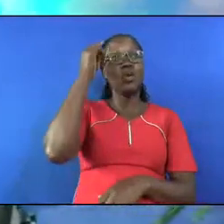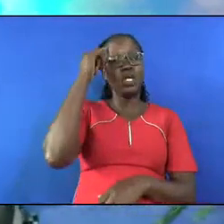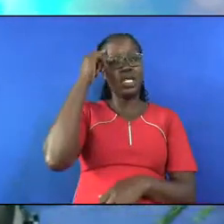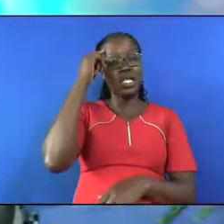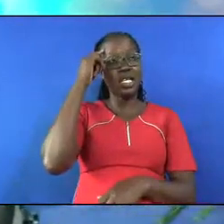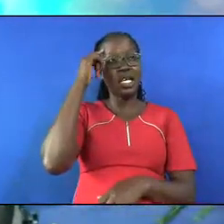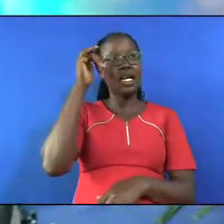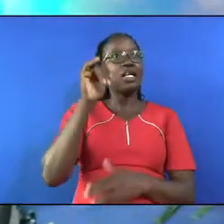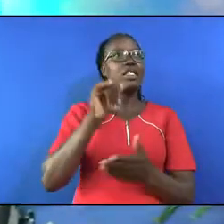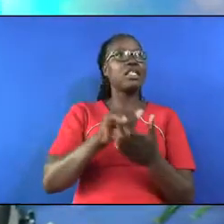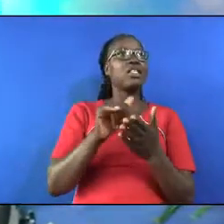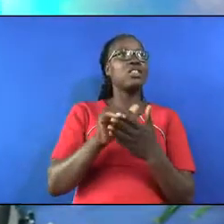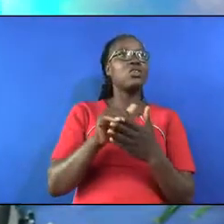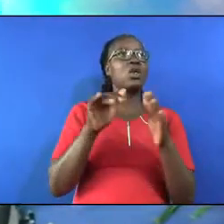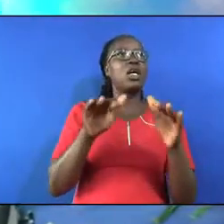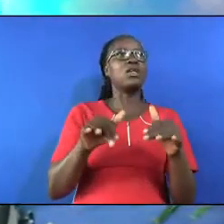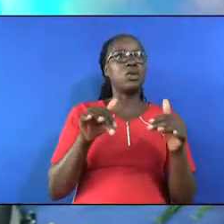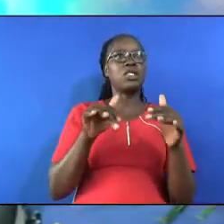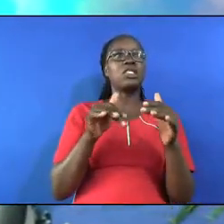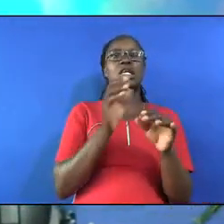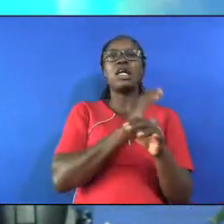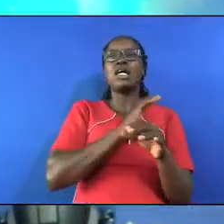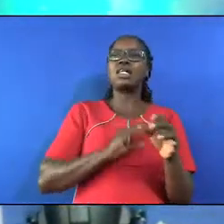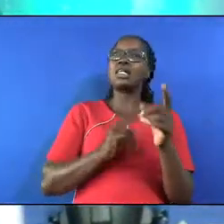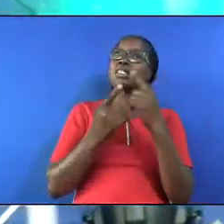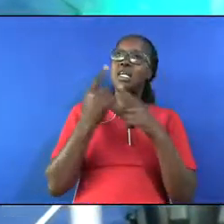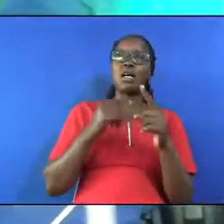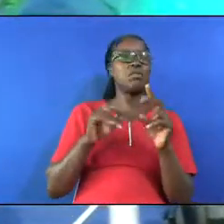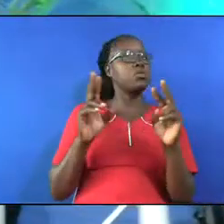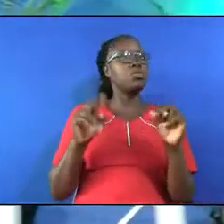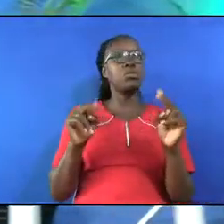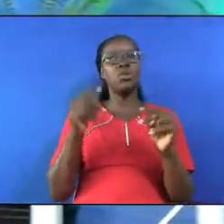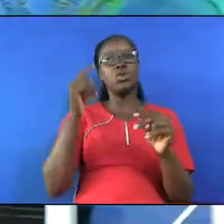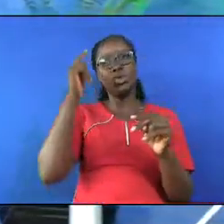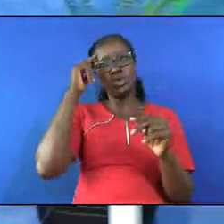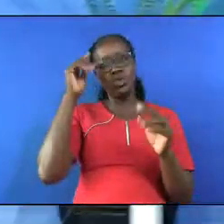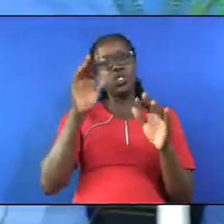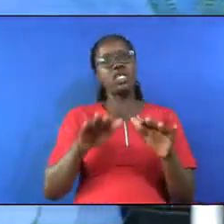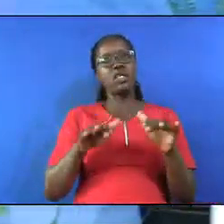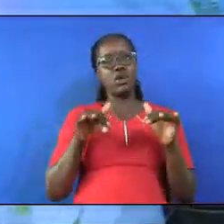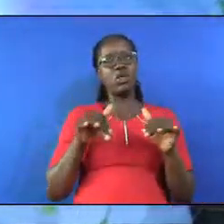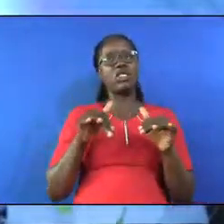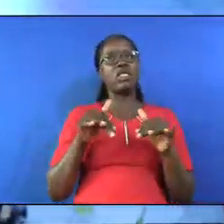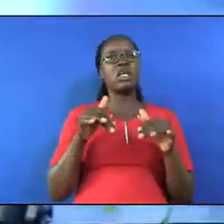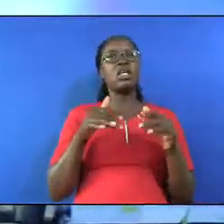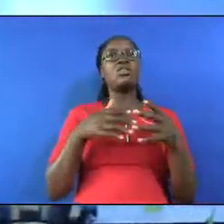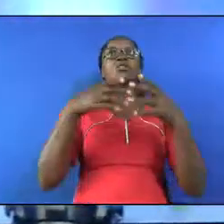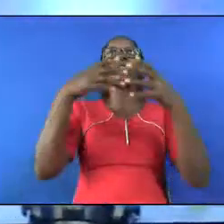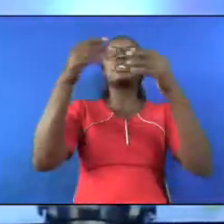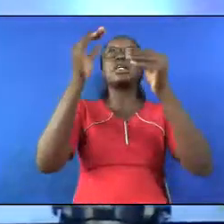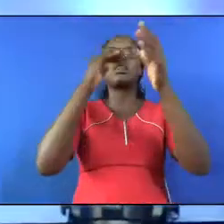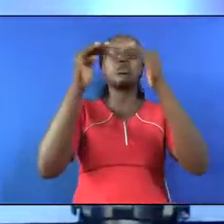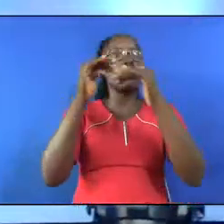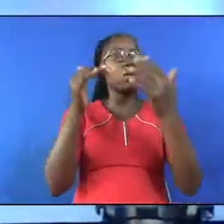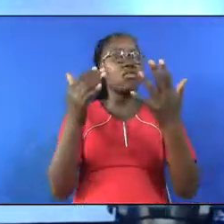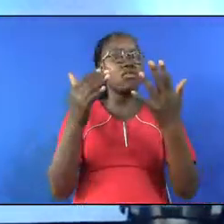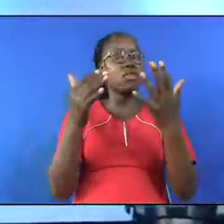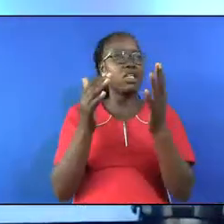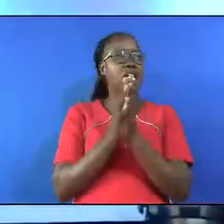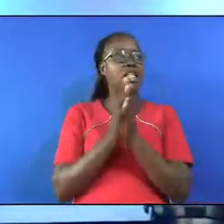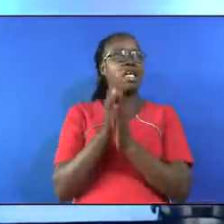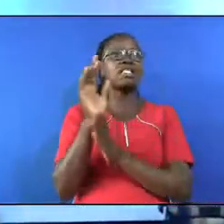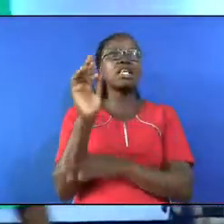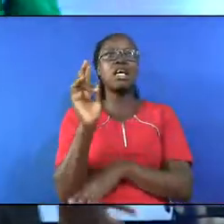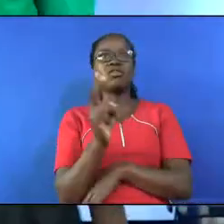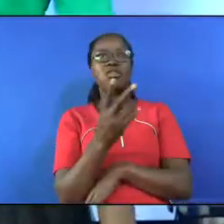are awaiting Christ's return. You think that you are awaiting to be taken to heaven. And